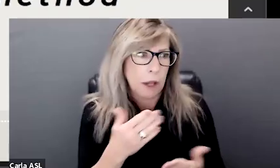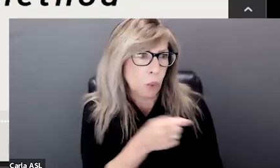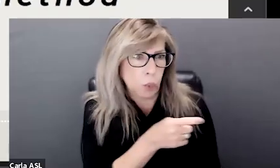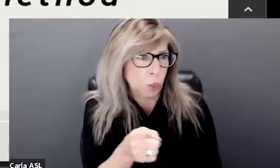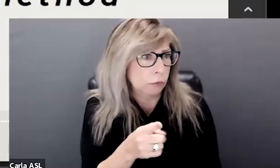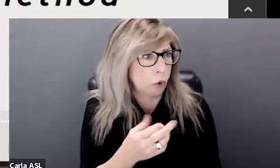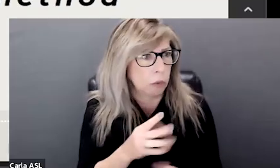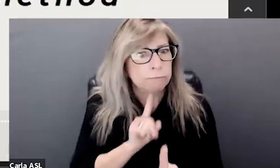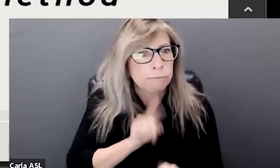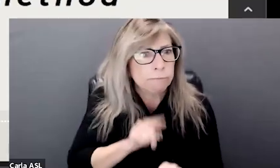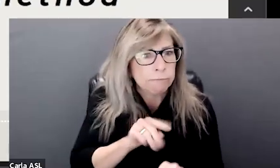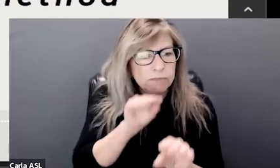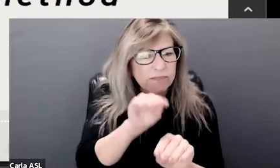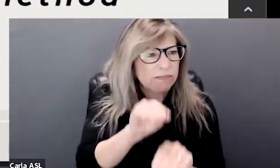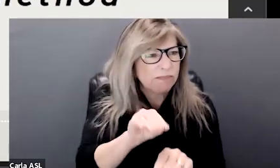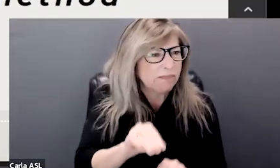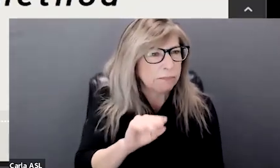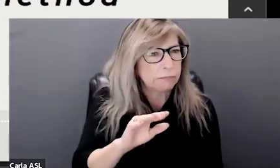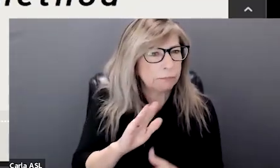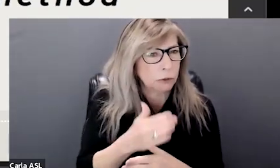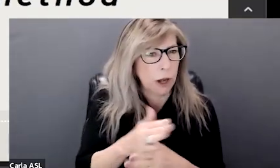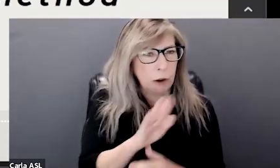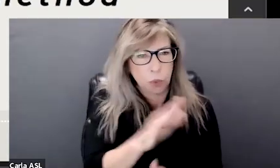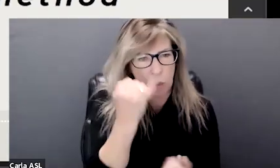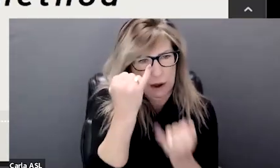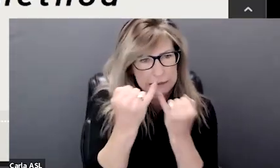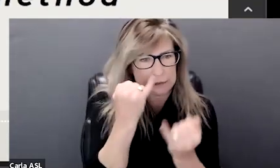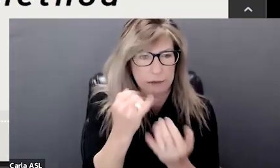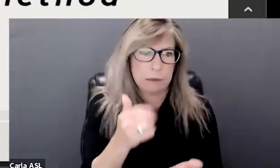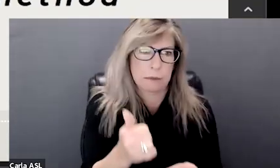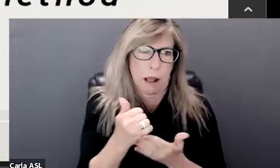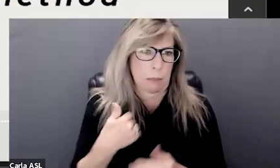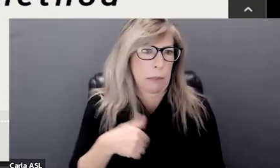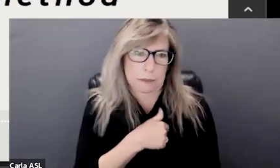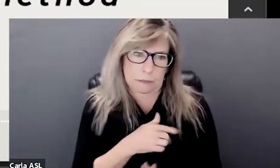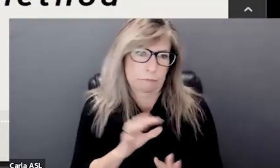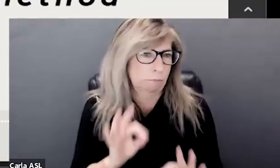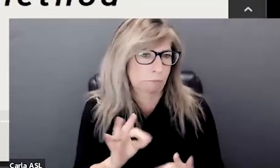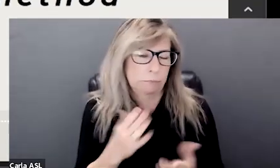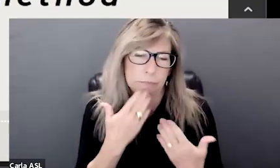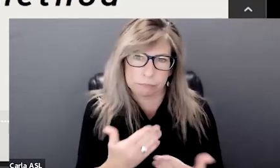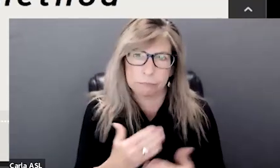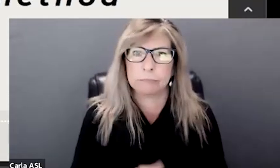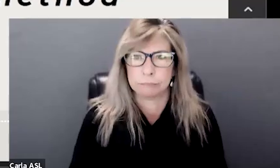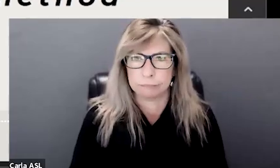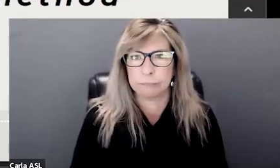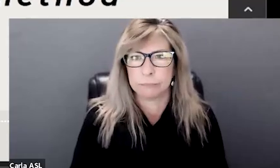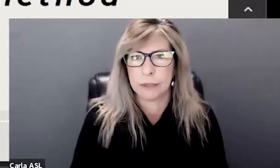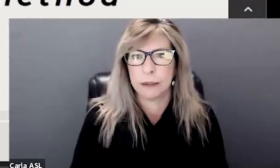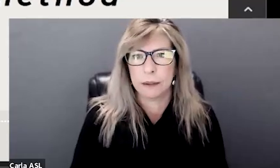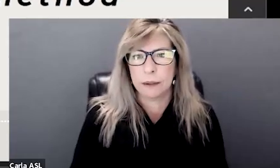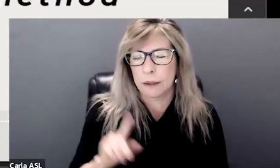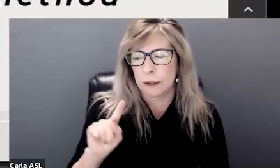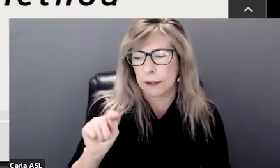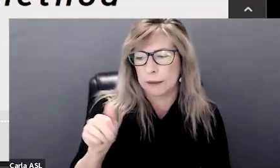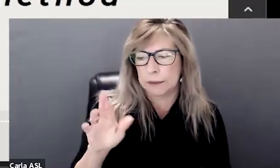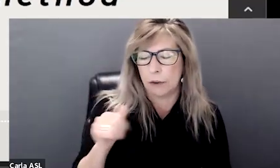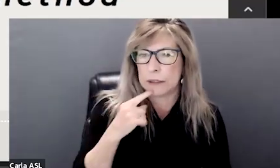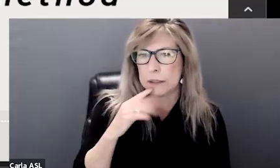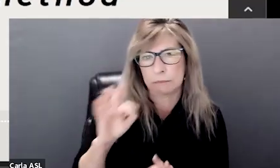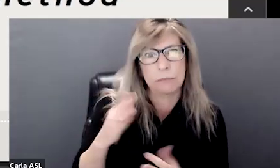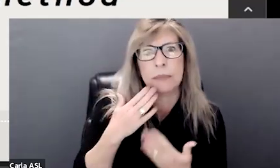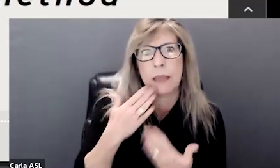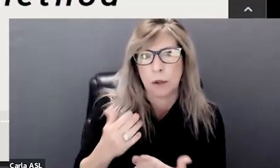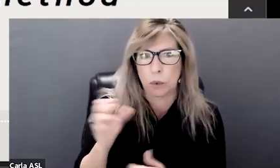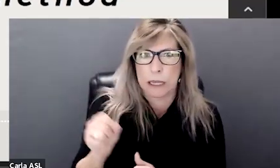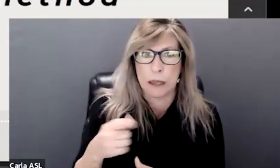your ideas. This is exactly what we're wanting to create. Absolutely. Yeah, I'm sorry that I'm moving ahead quickly, but yes,